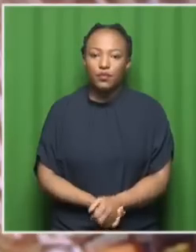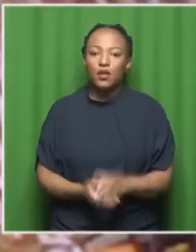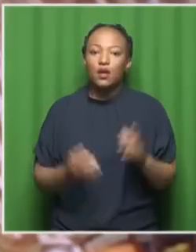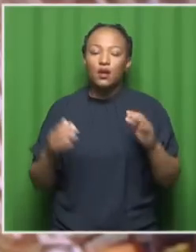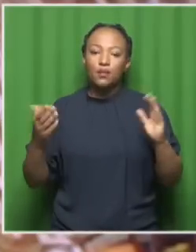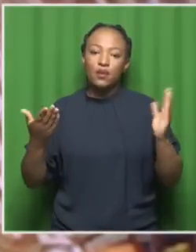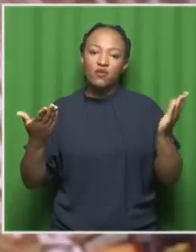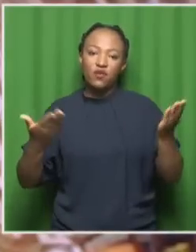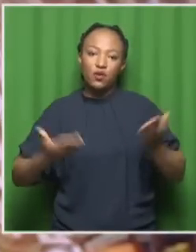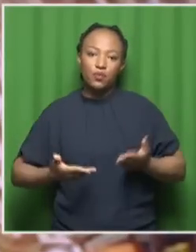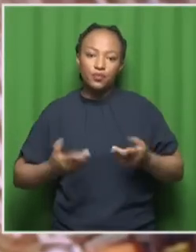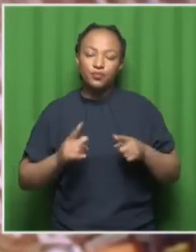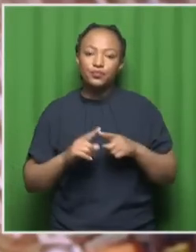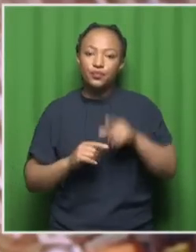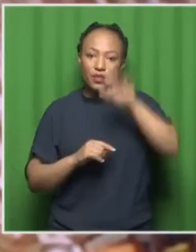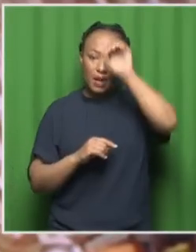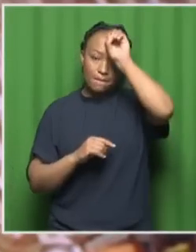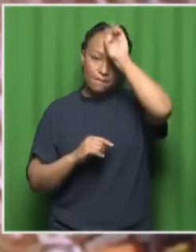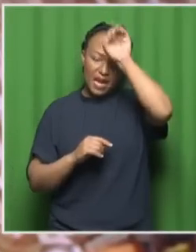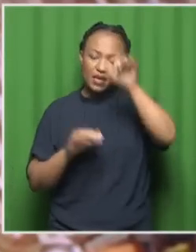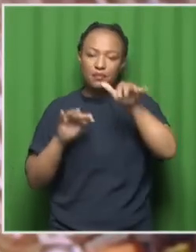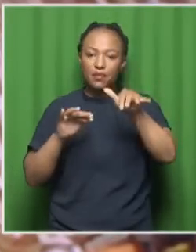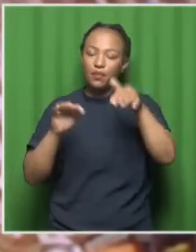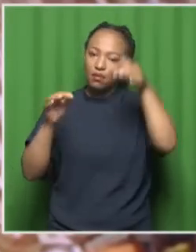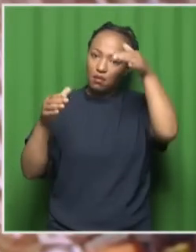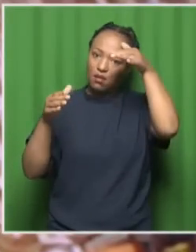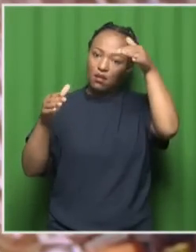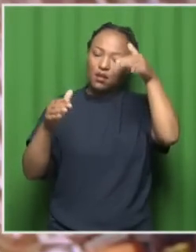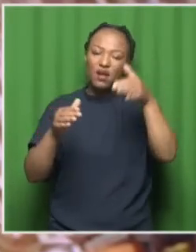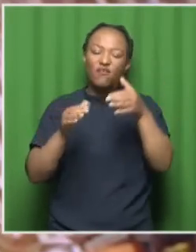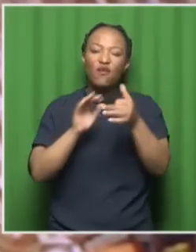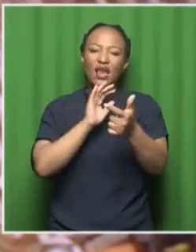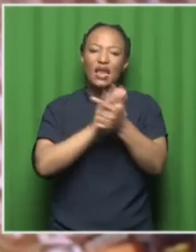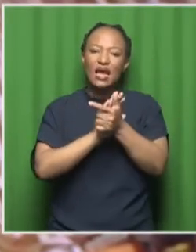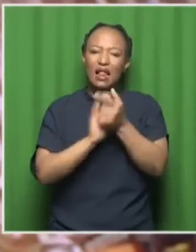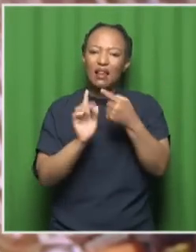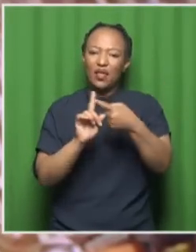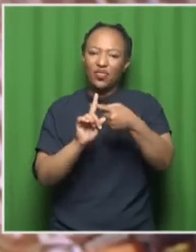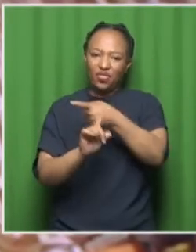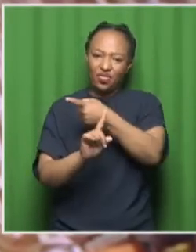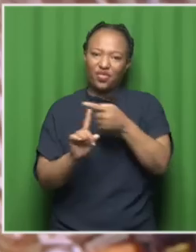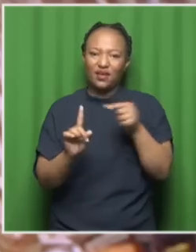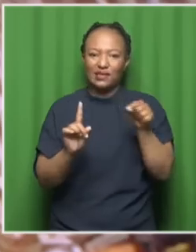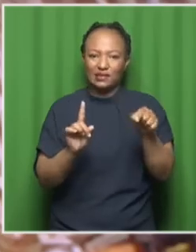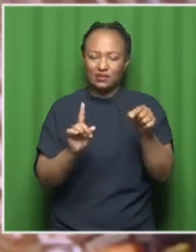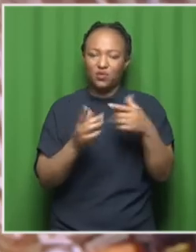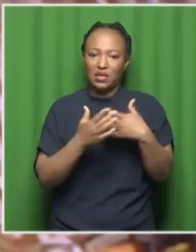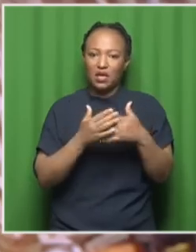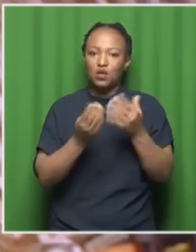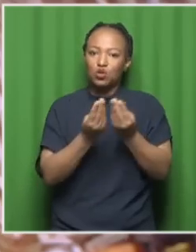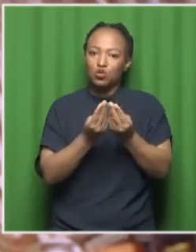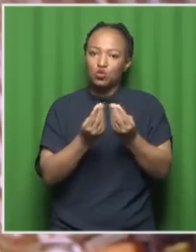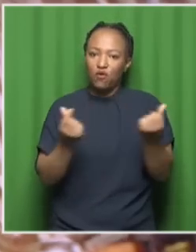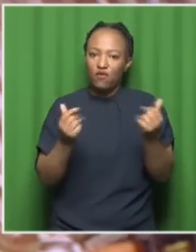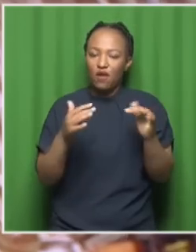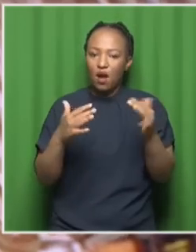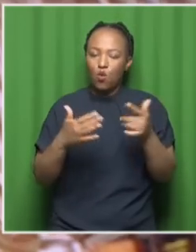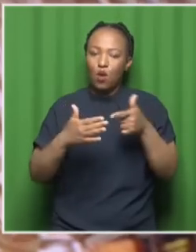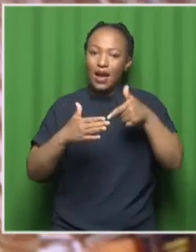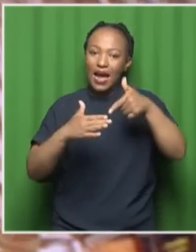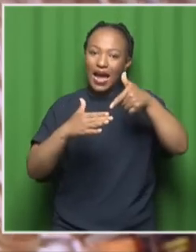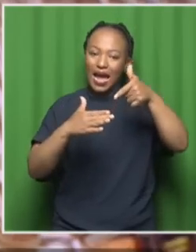Welcome back. Now, mining experts believe that illegal mining is a crisis and that it can be solved by implementing artisanal